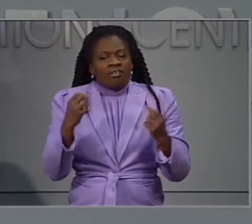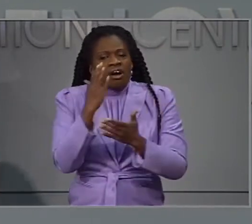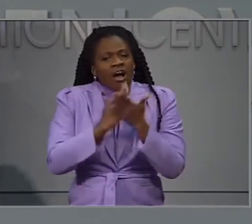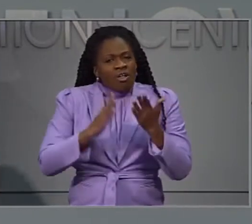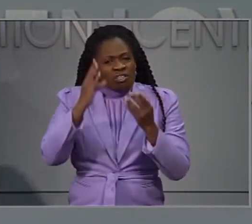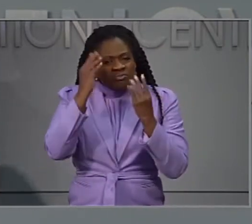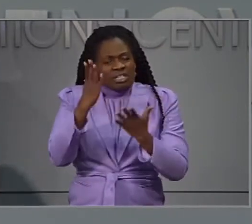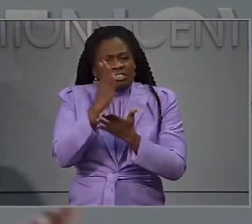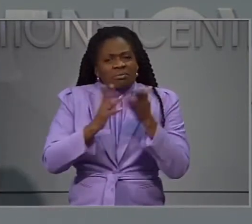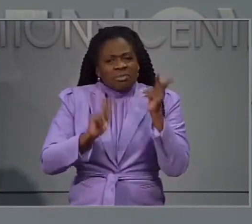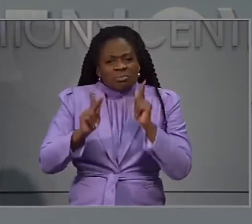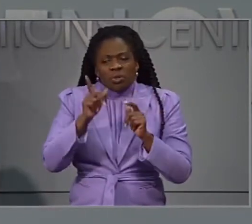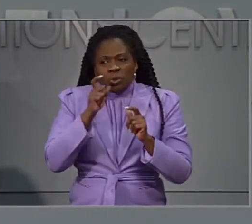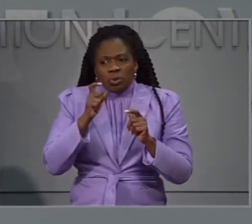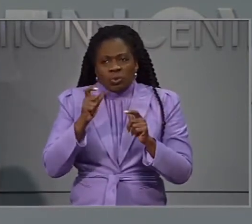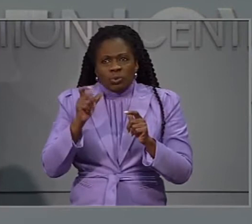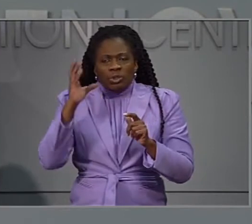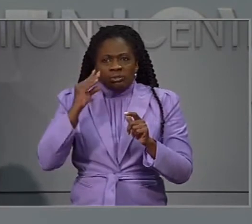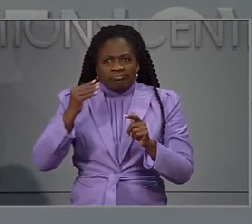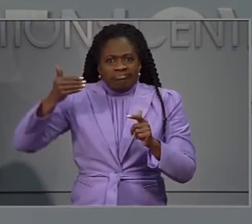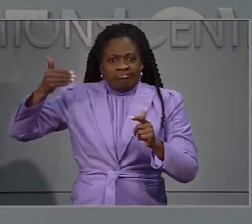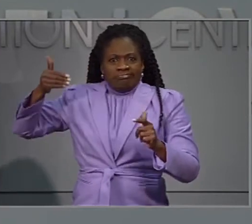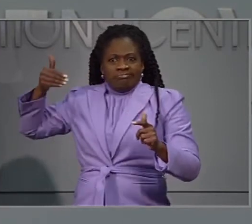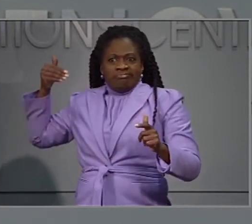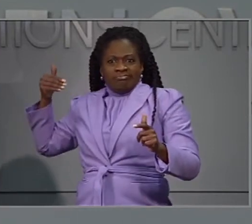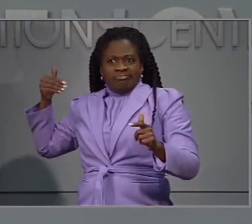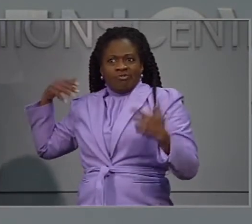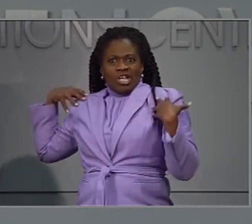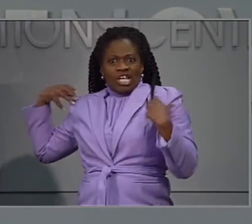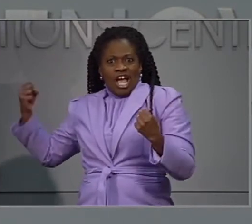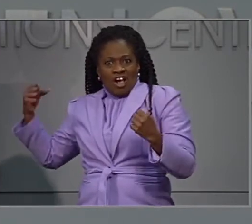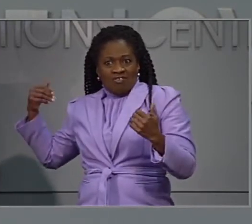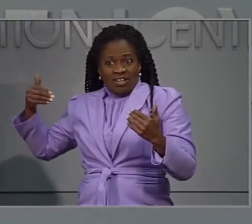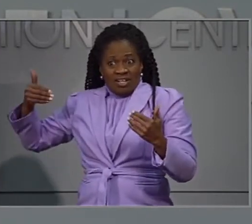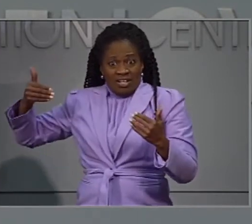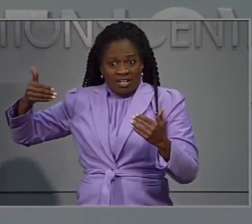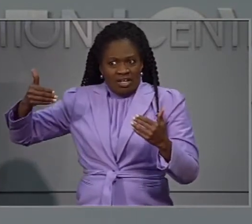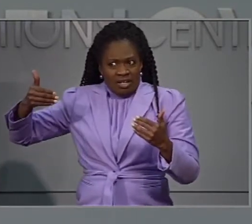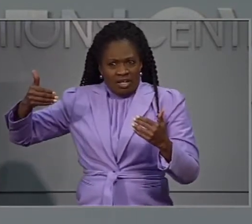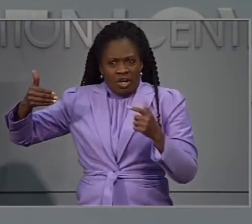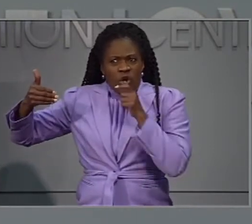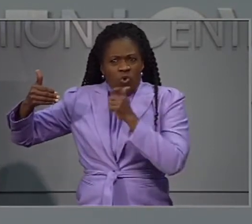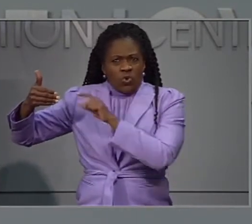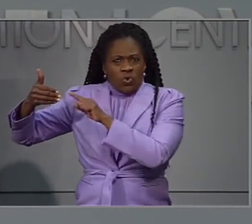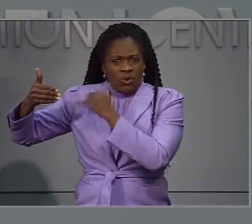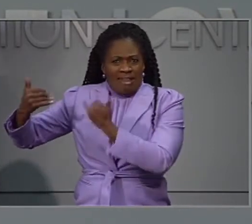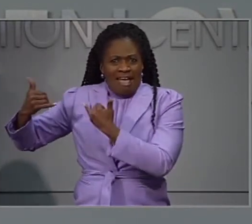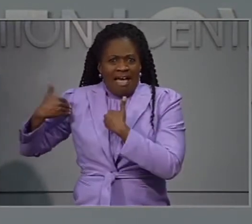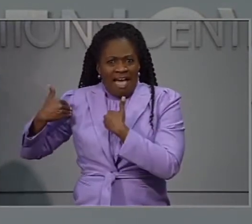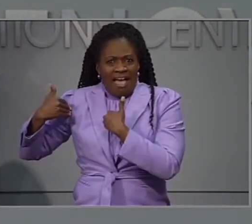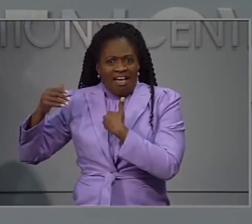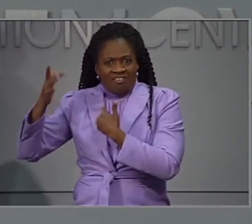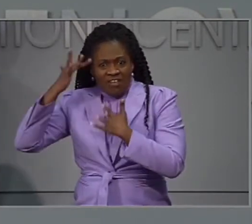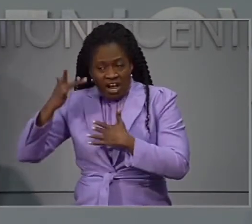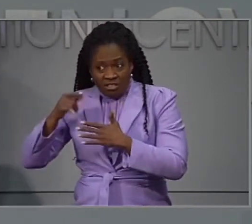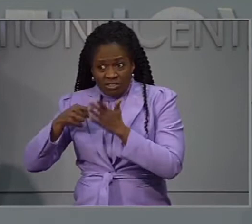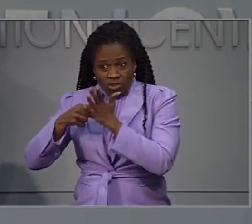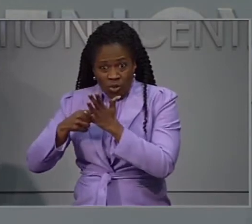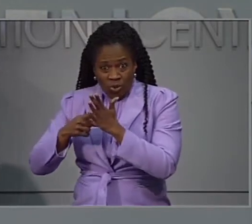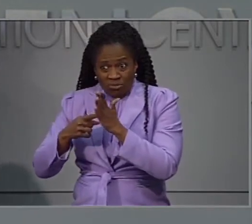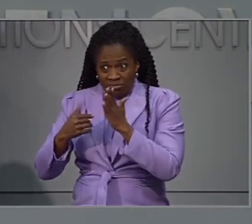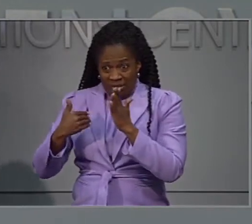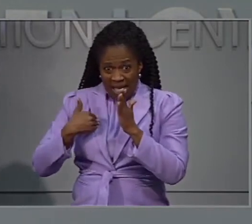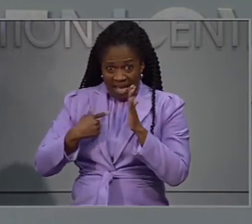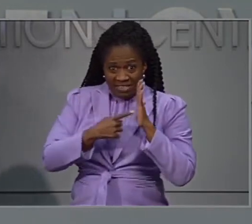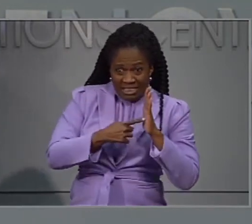information about people who have had the virus before and recovered, as well as who has that virus right now. Are they showing symptoms? Are